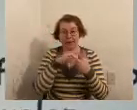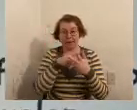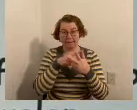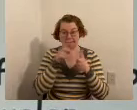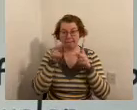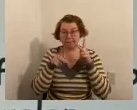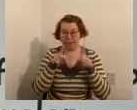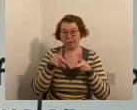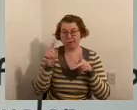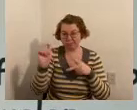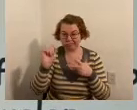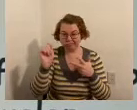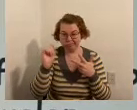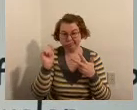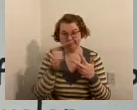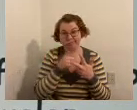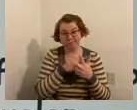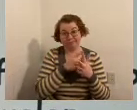of waste.